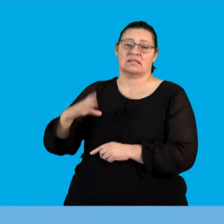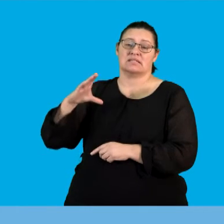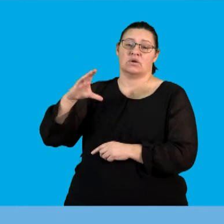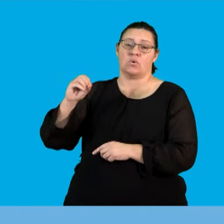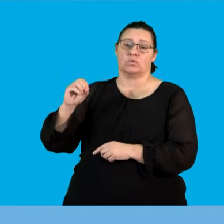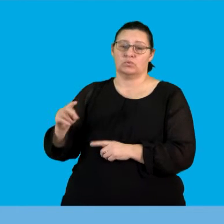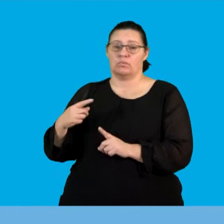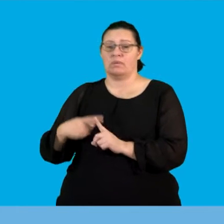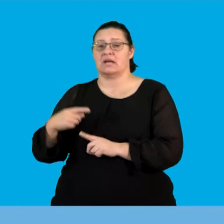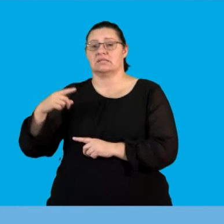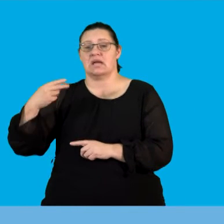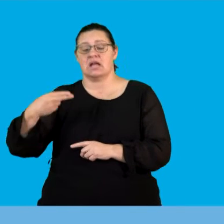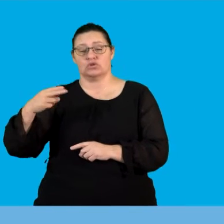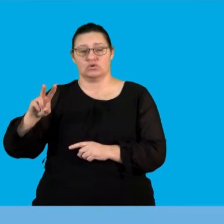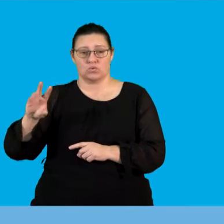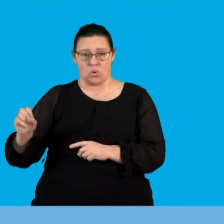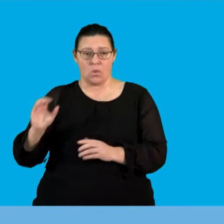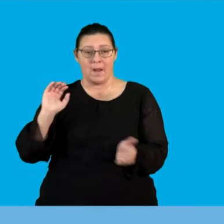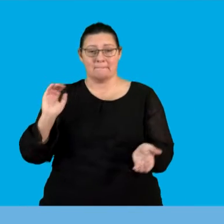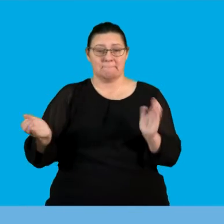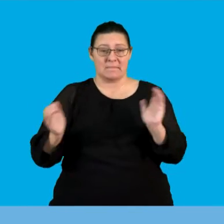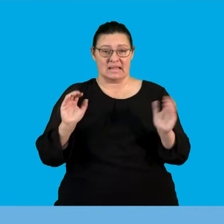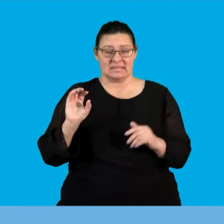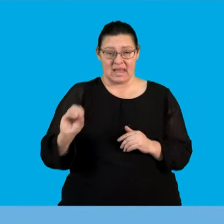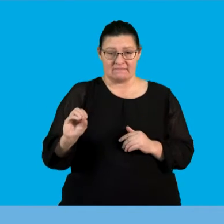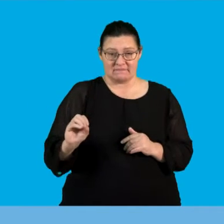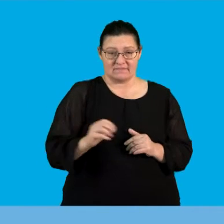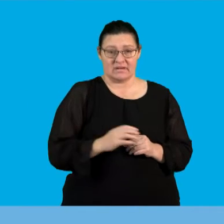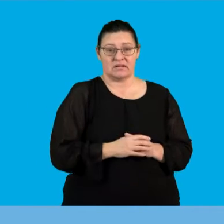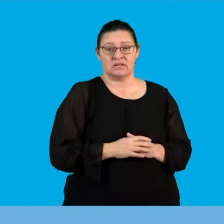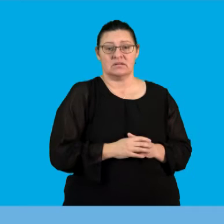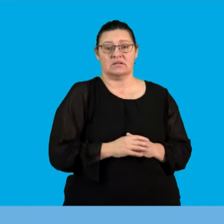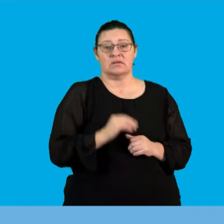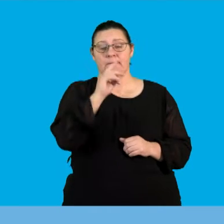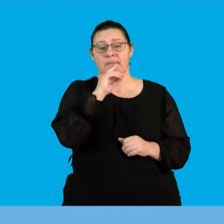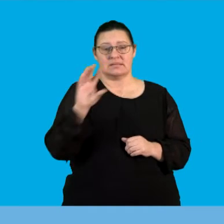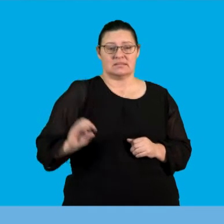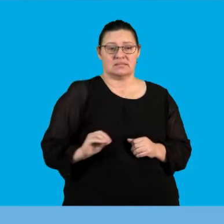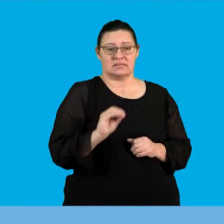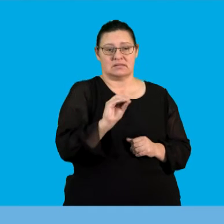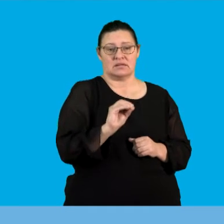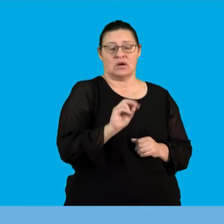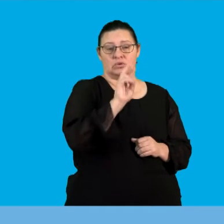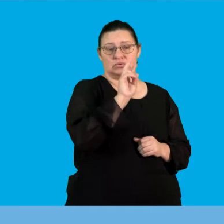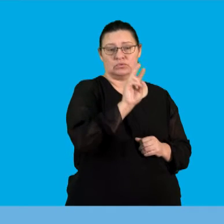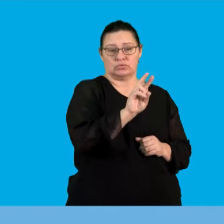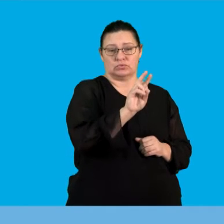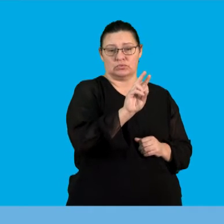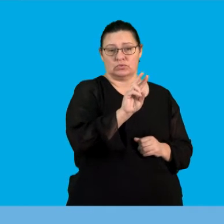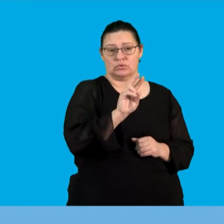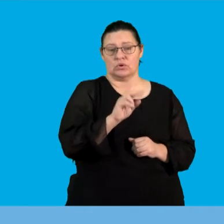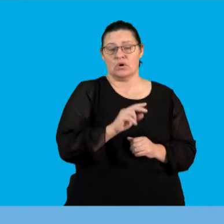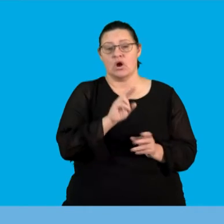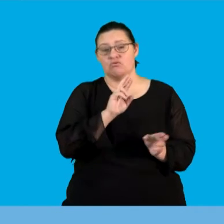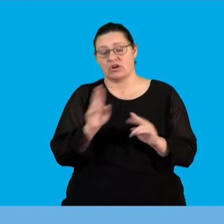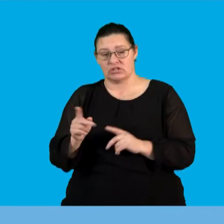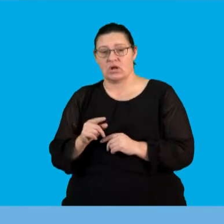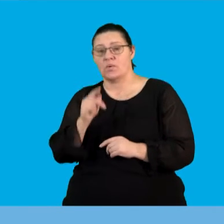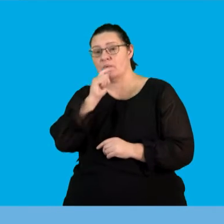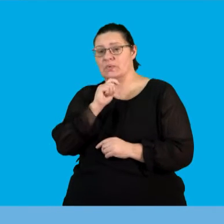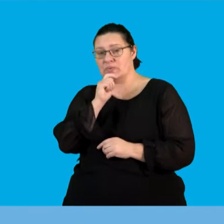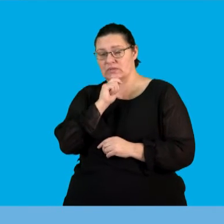our water being the H2O. Now to balance that chemical reaction, we inserted our two. Remember, when we are balancing reactions,